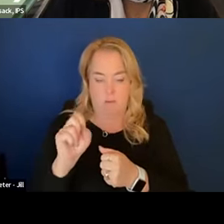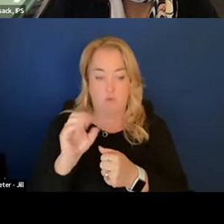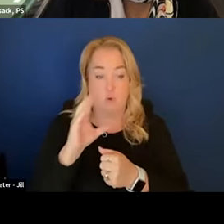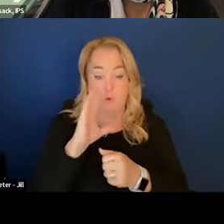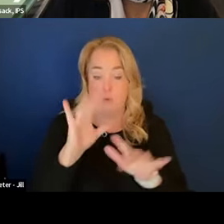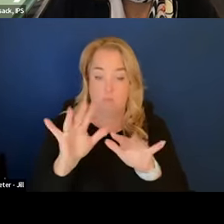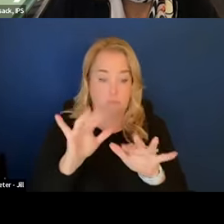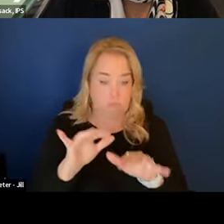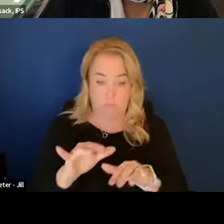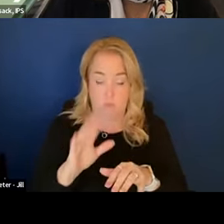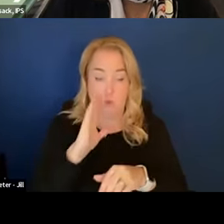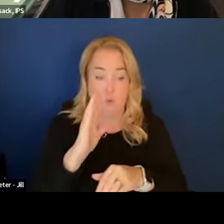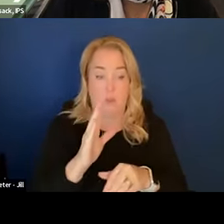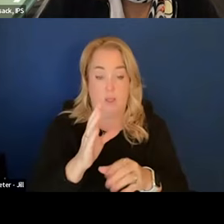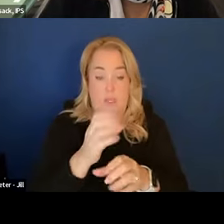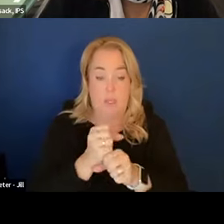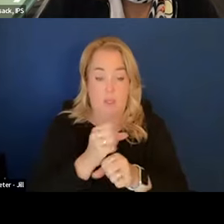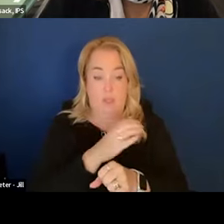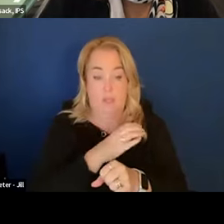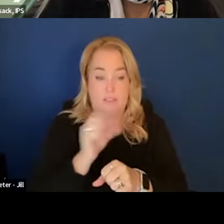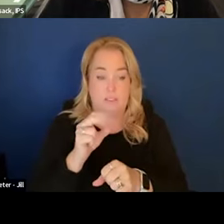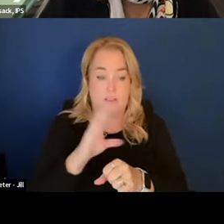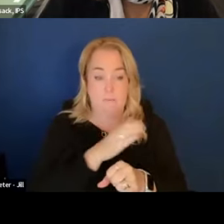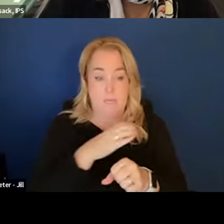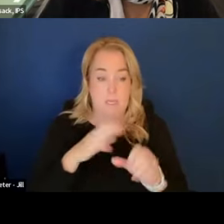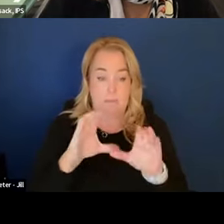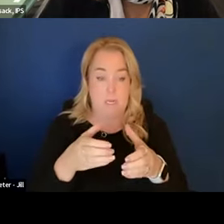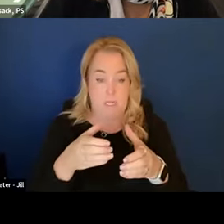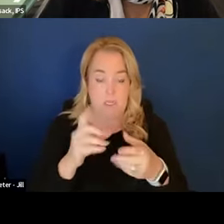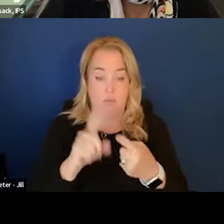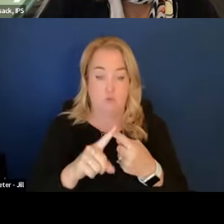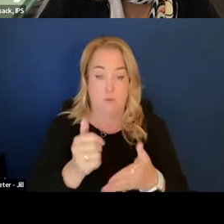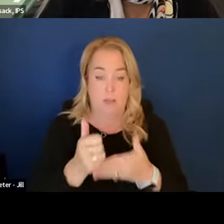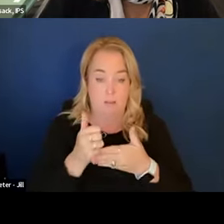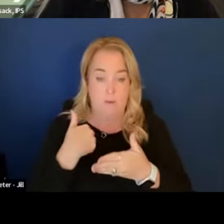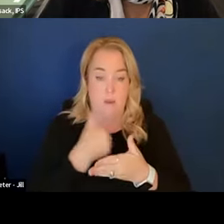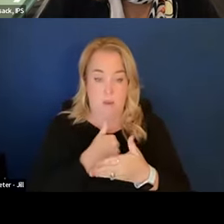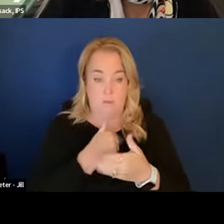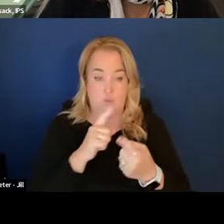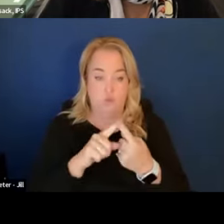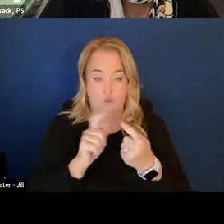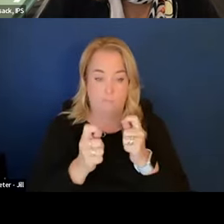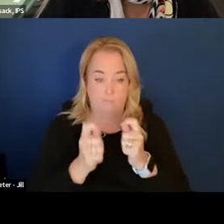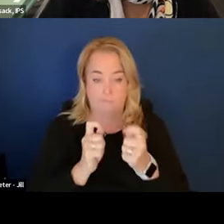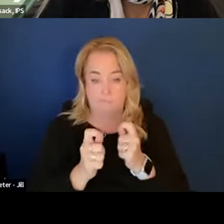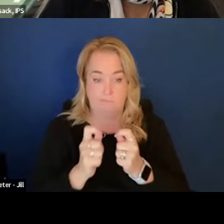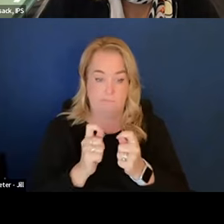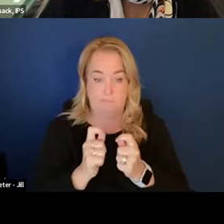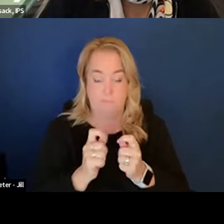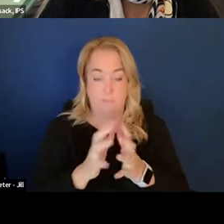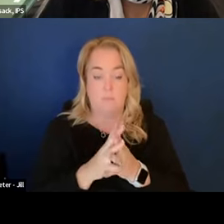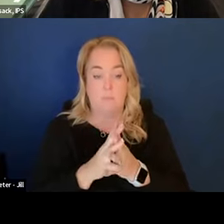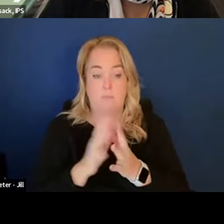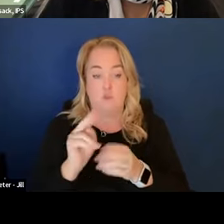and then would like to get the subcommittee to help us really refine those and pokey oak them. So